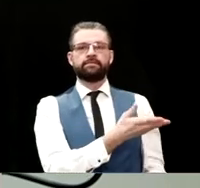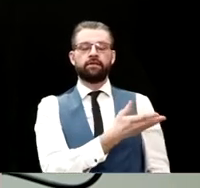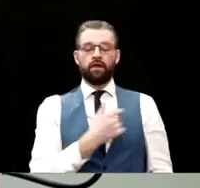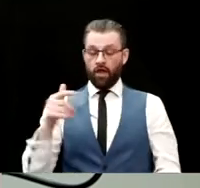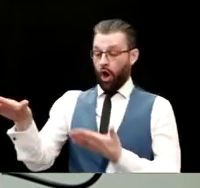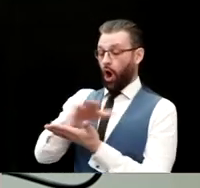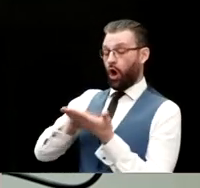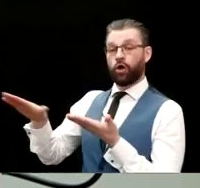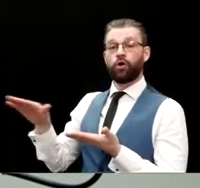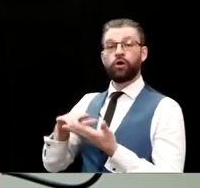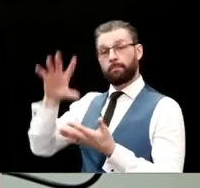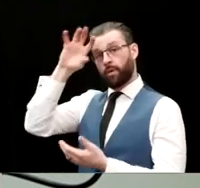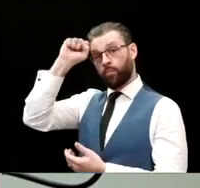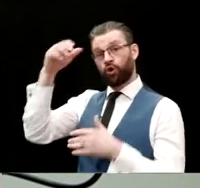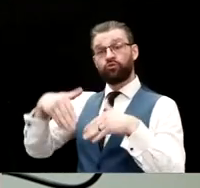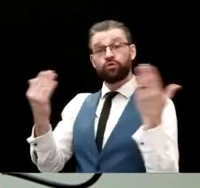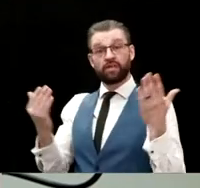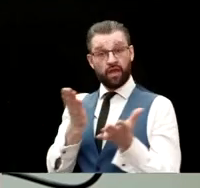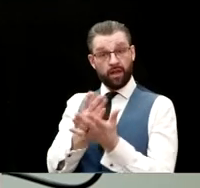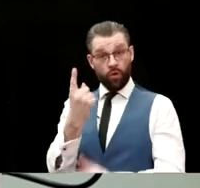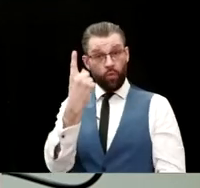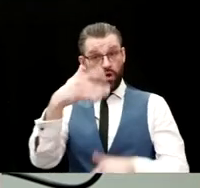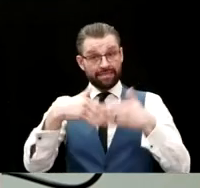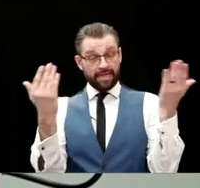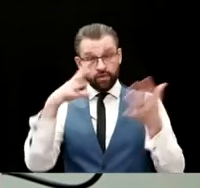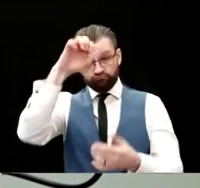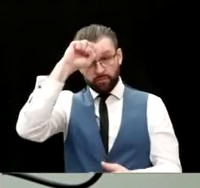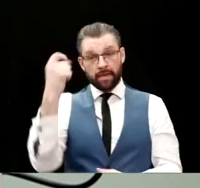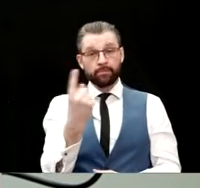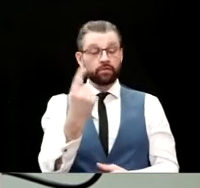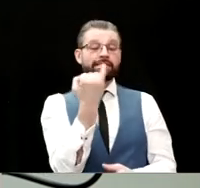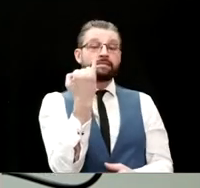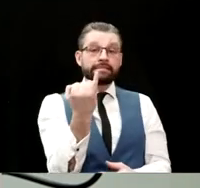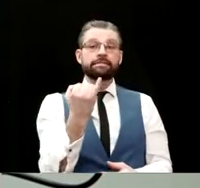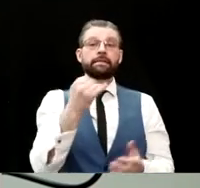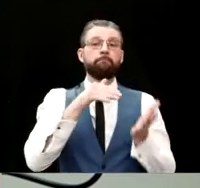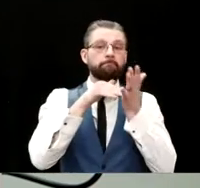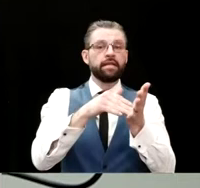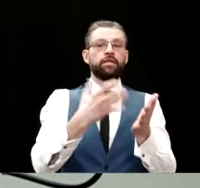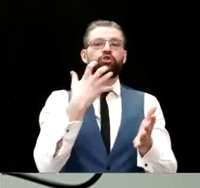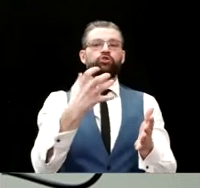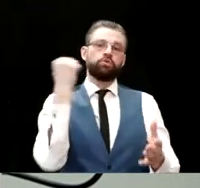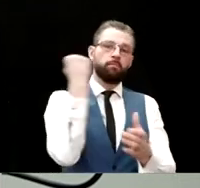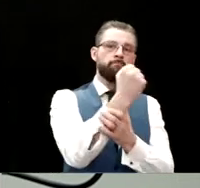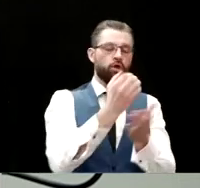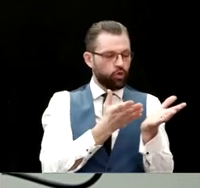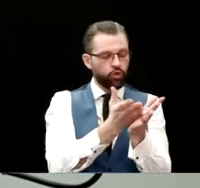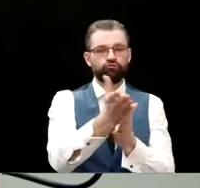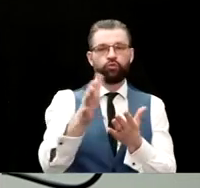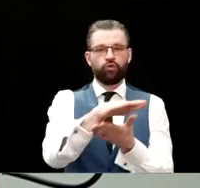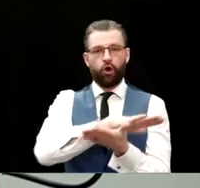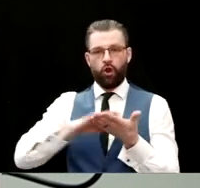Holocaust Memorial Day is one day to remember the 6 million Jews murdered during the Holocaust,